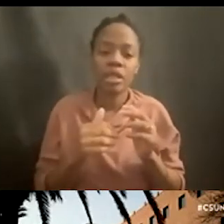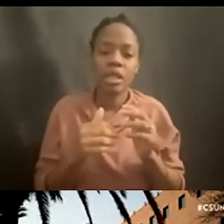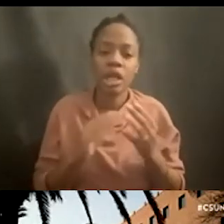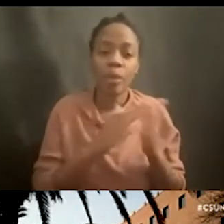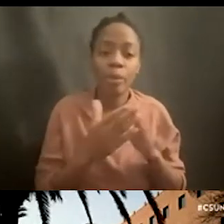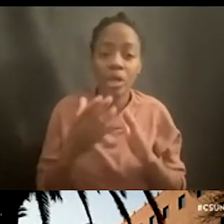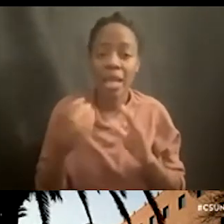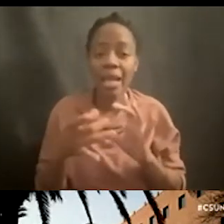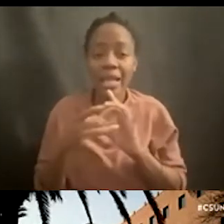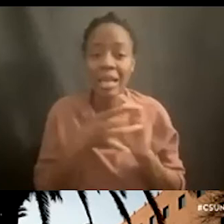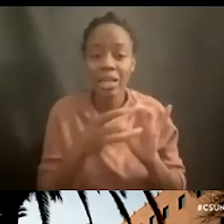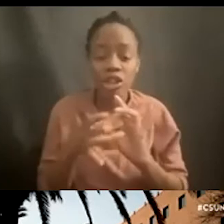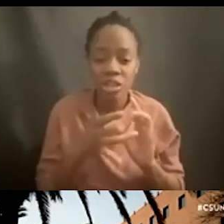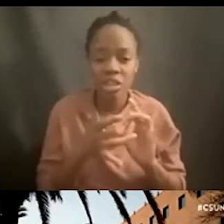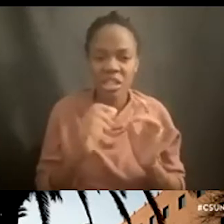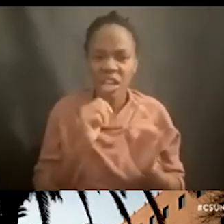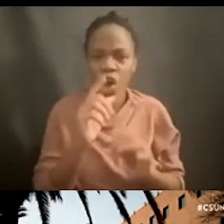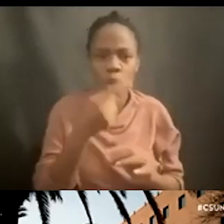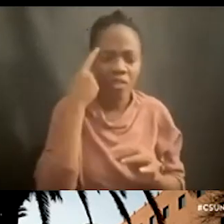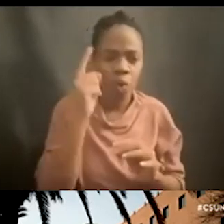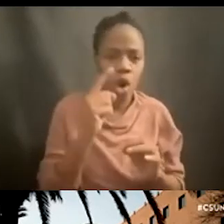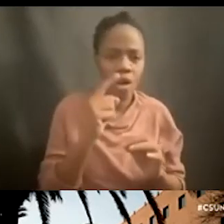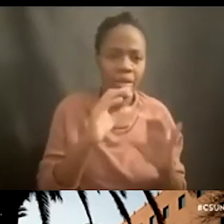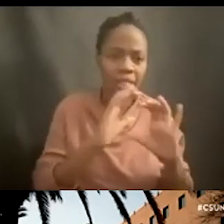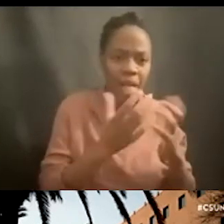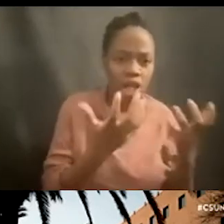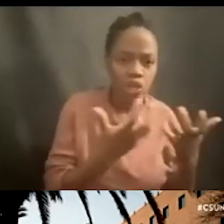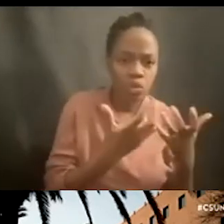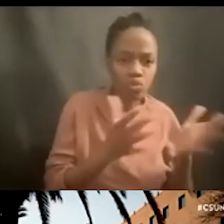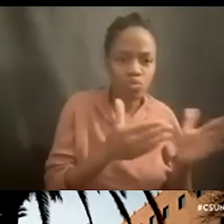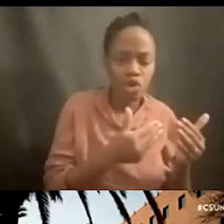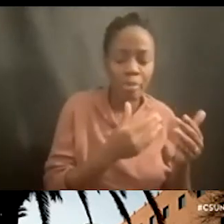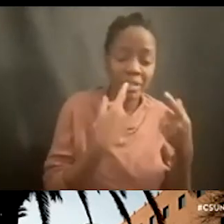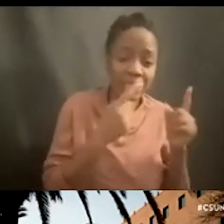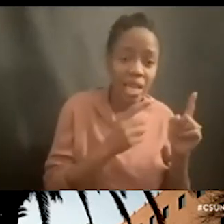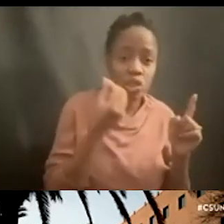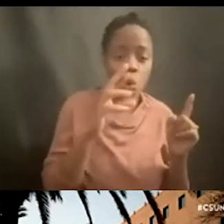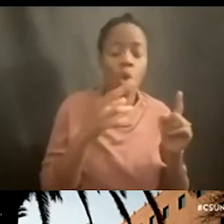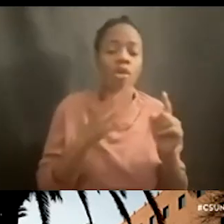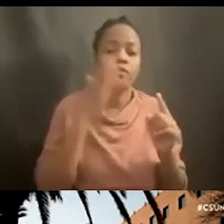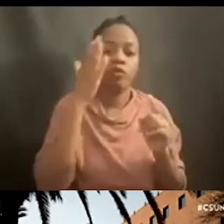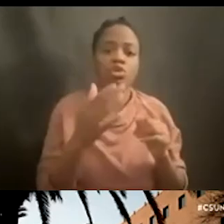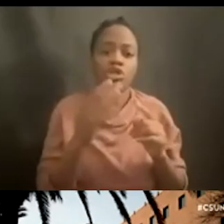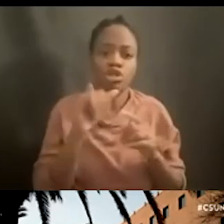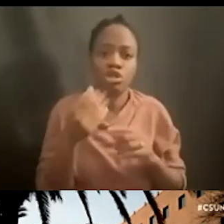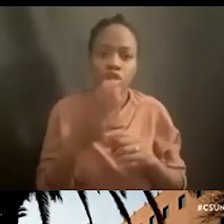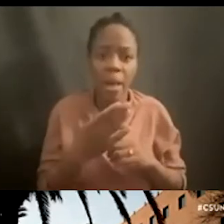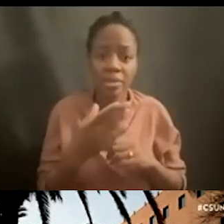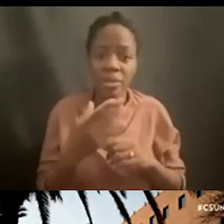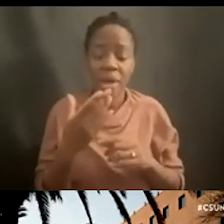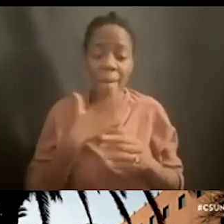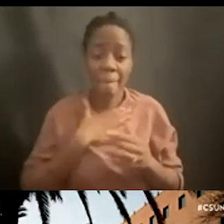just for success in the classroom and for networking in terms of future jobs, but as part of my research, I do study